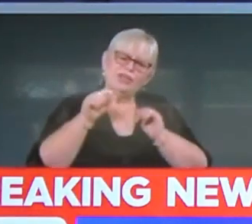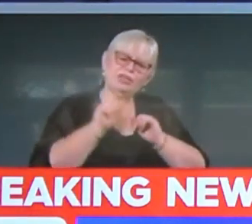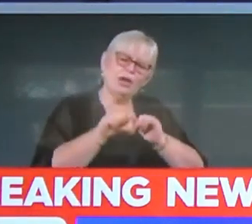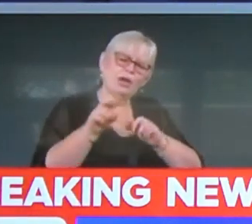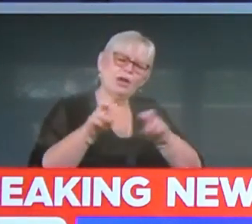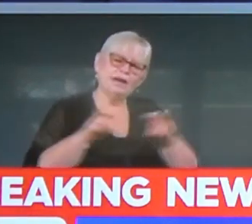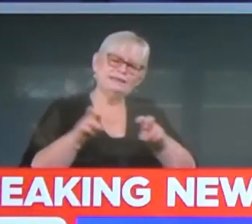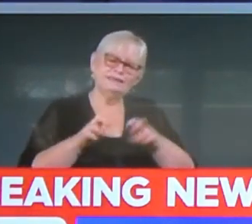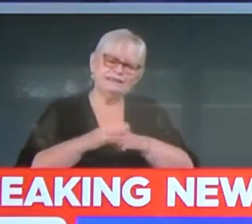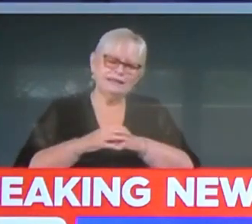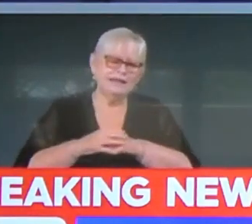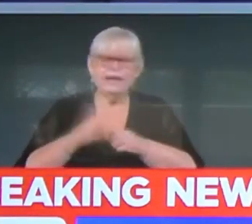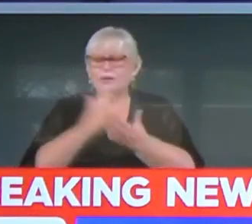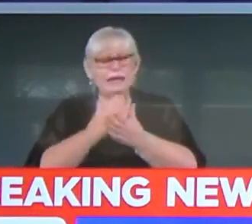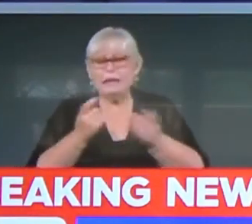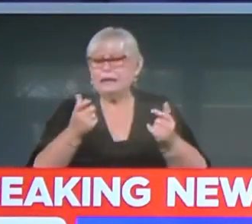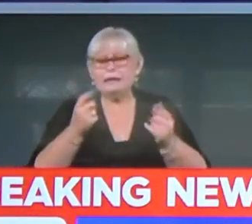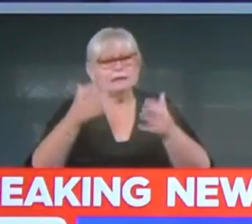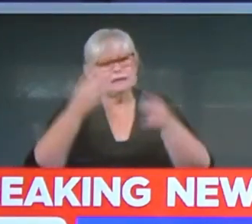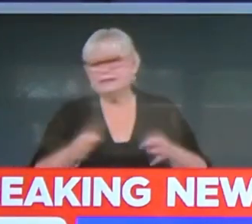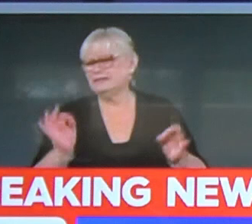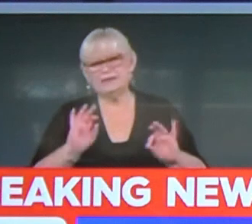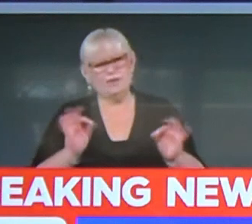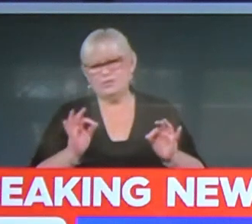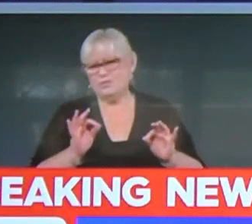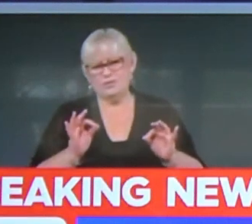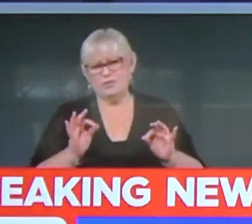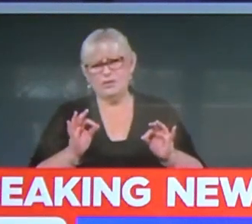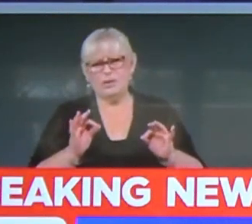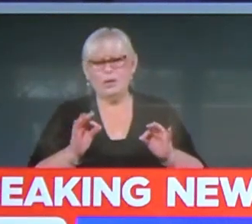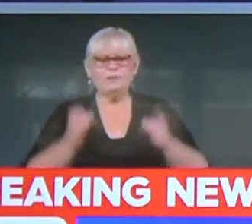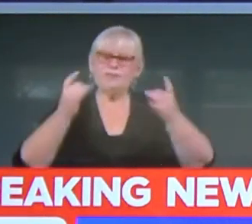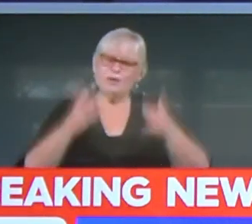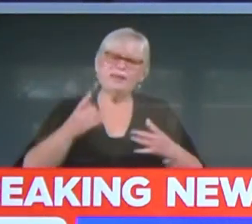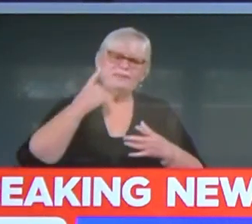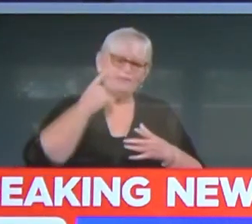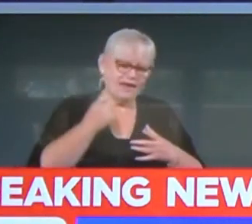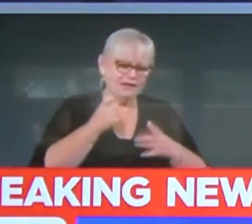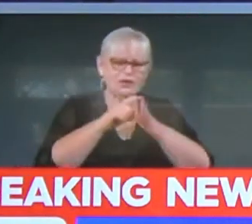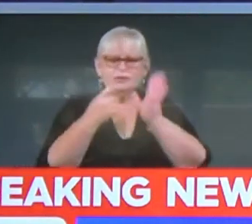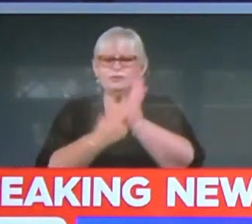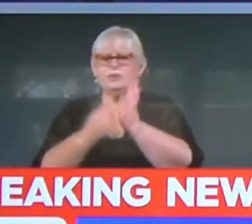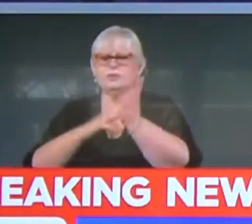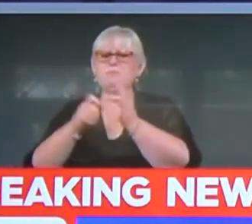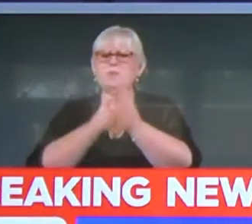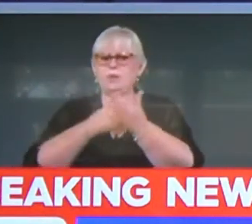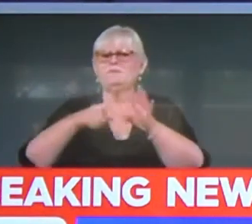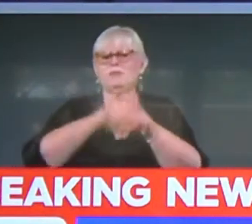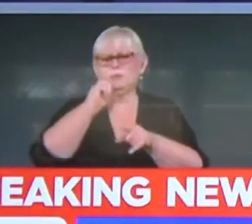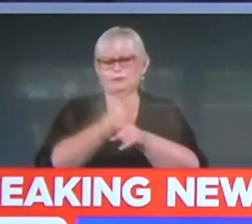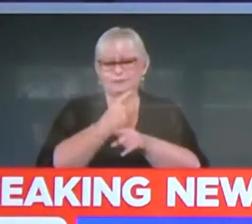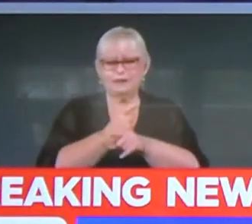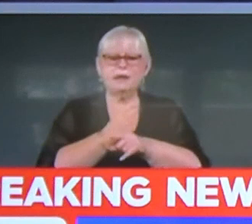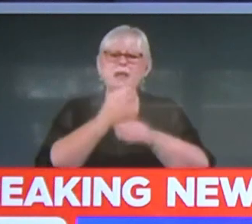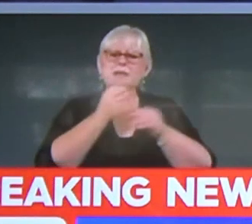activities, this is not an easy decision. Where we have already found, and Dr. Murphy can speak to this, some